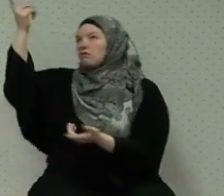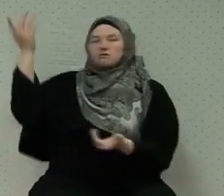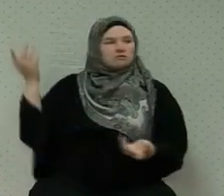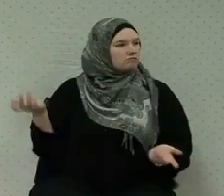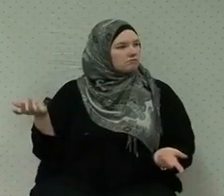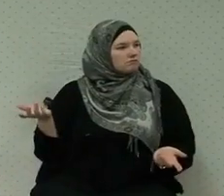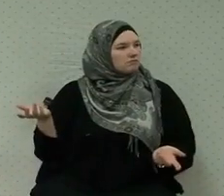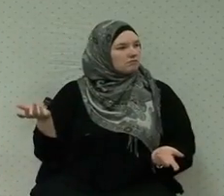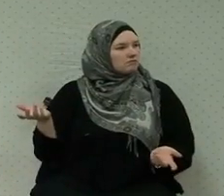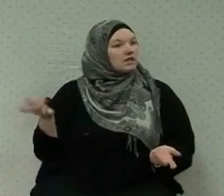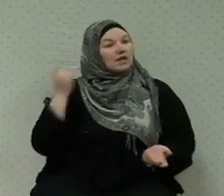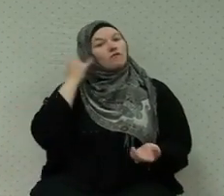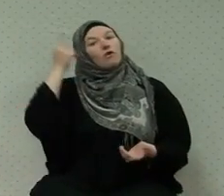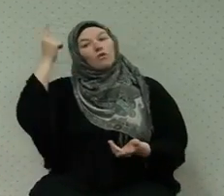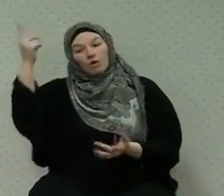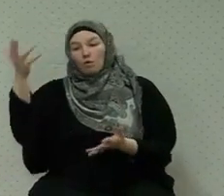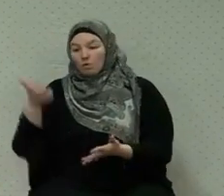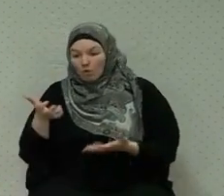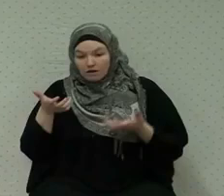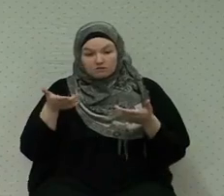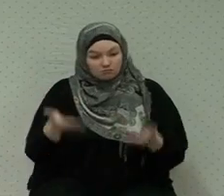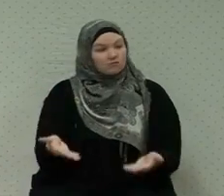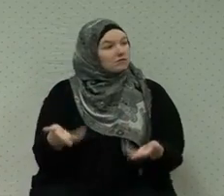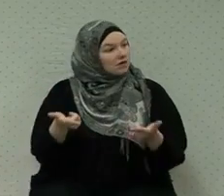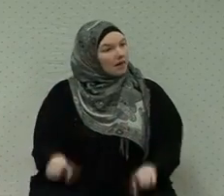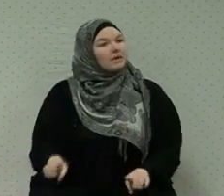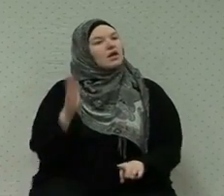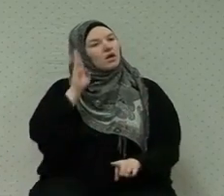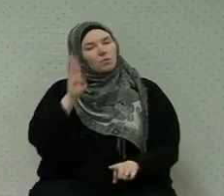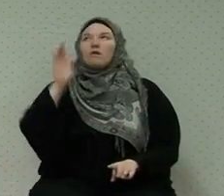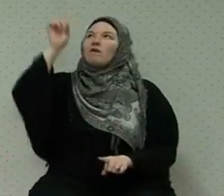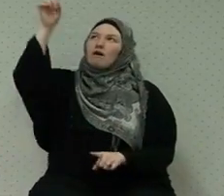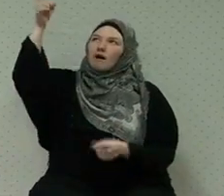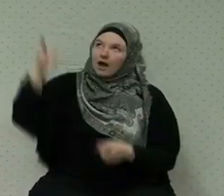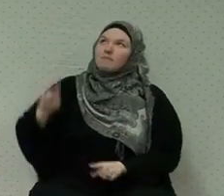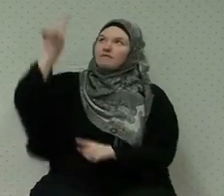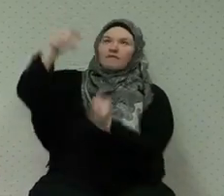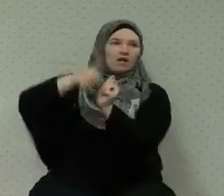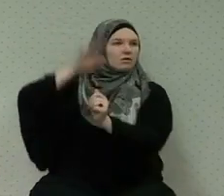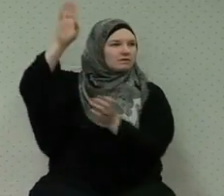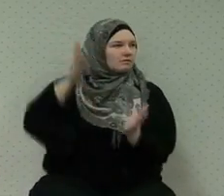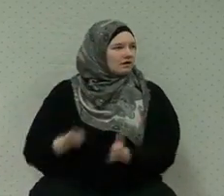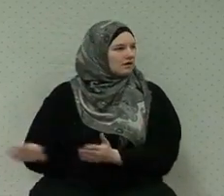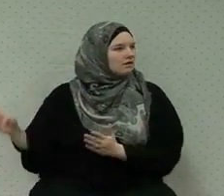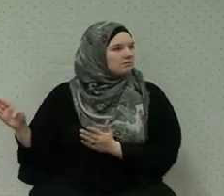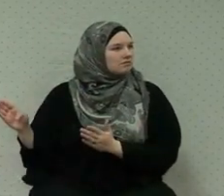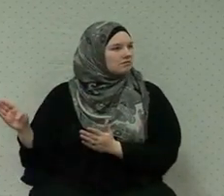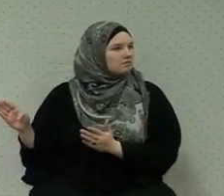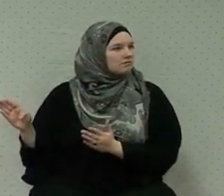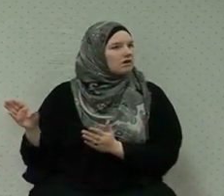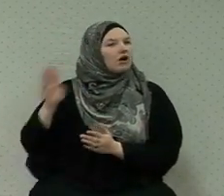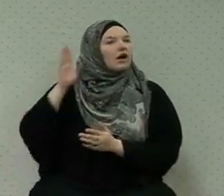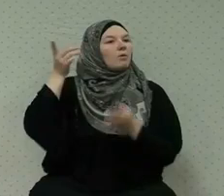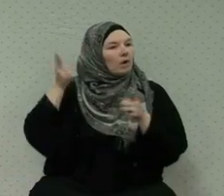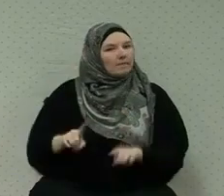Allah wants it to happen, it will happen the way He wants it. And it will happen at His own